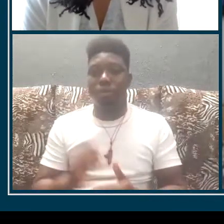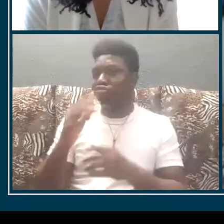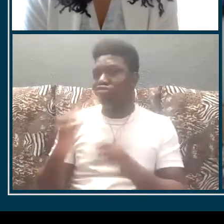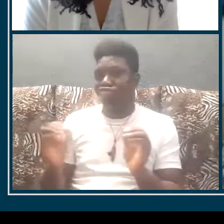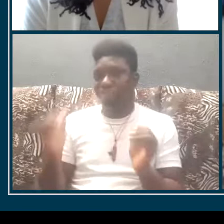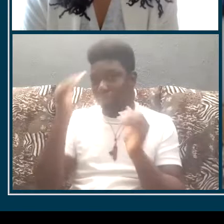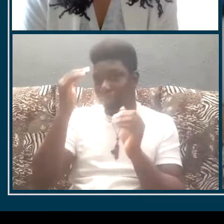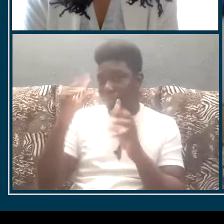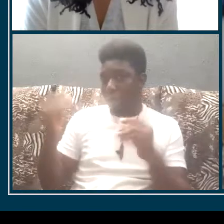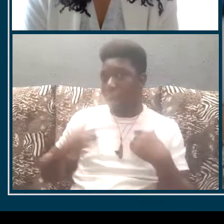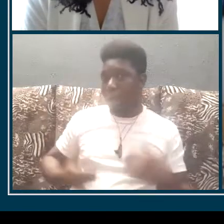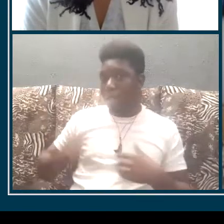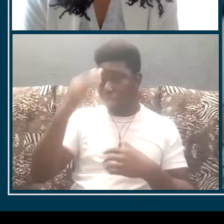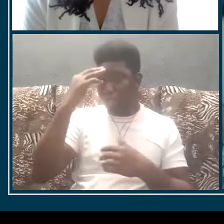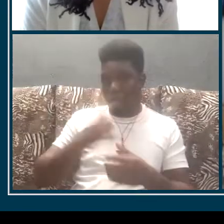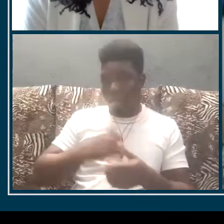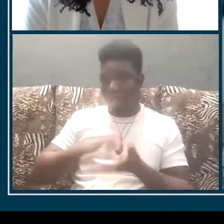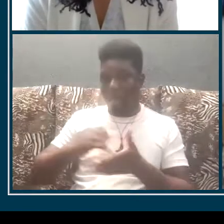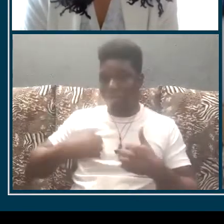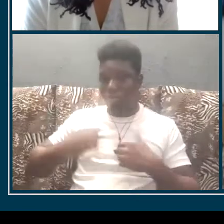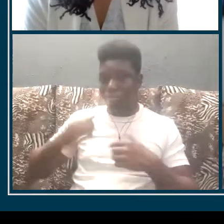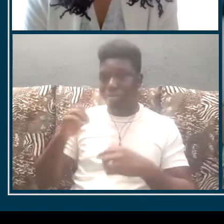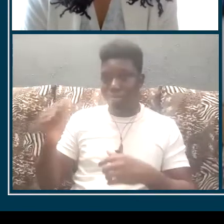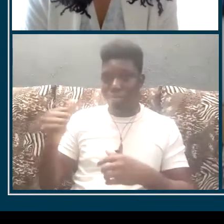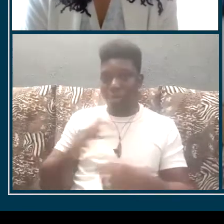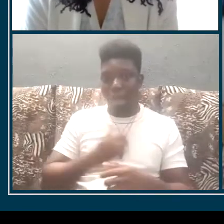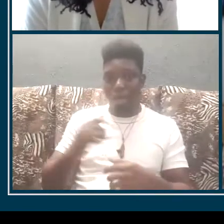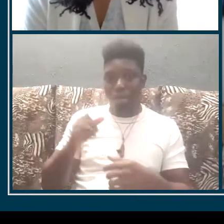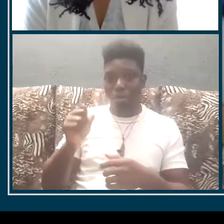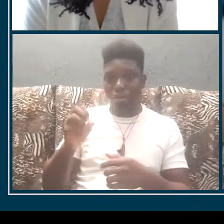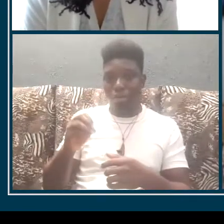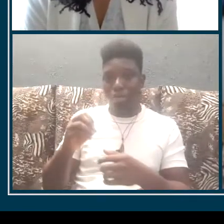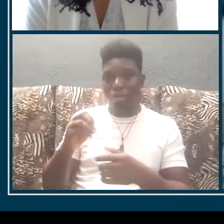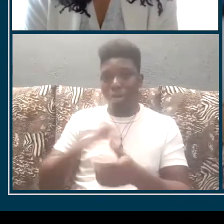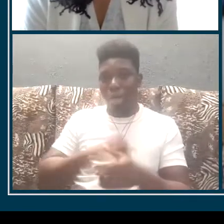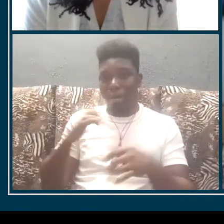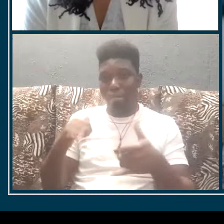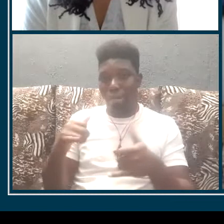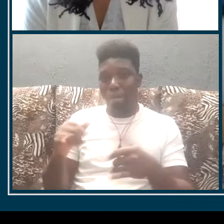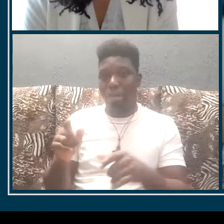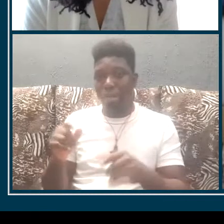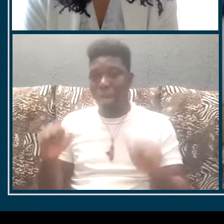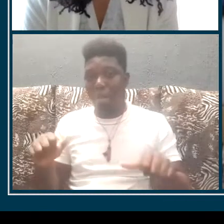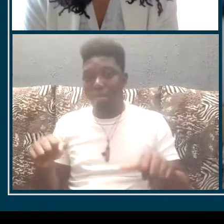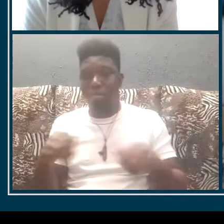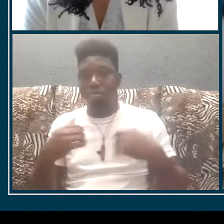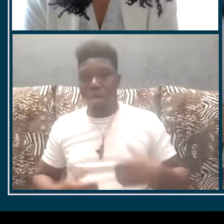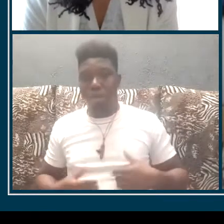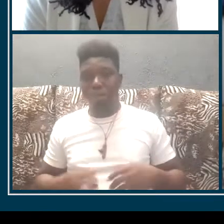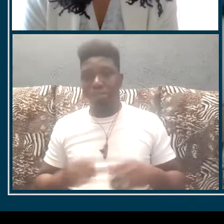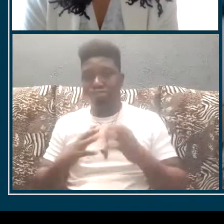able-bodied side of the coin. And that gives me some flexibility, if I can use that term, that other